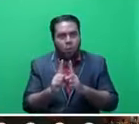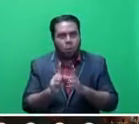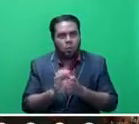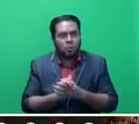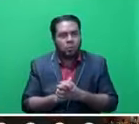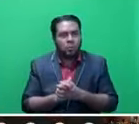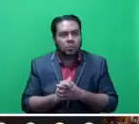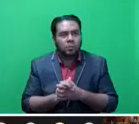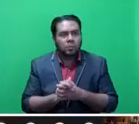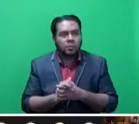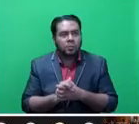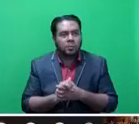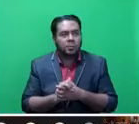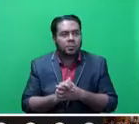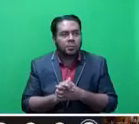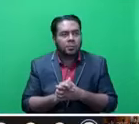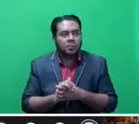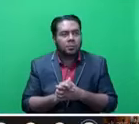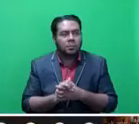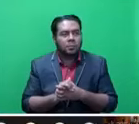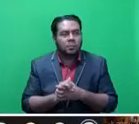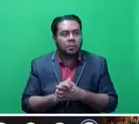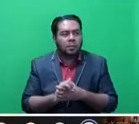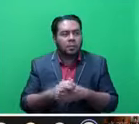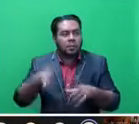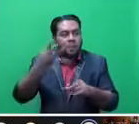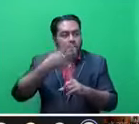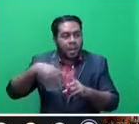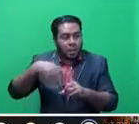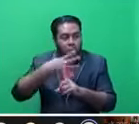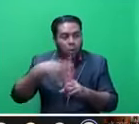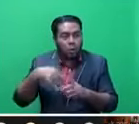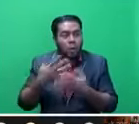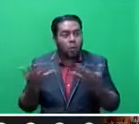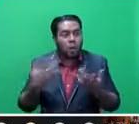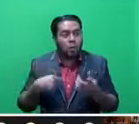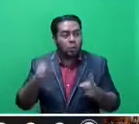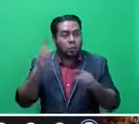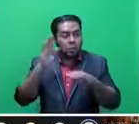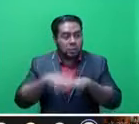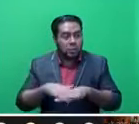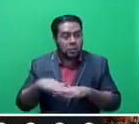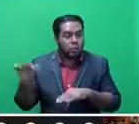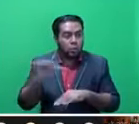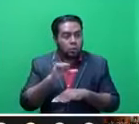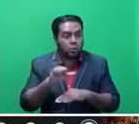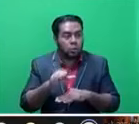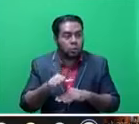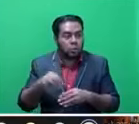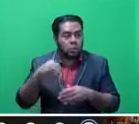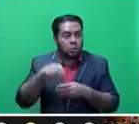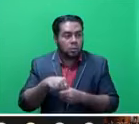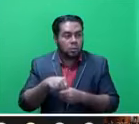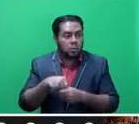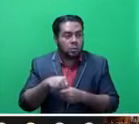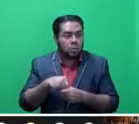that. The background from where you're sitting should be neutral.